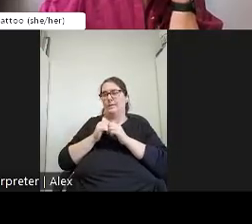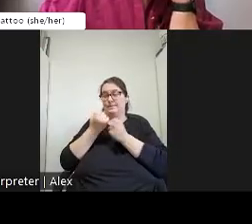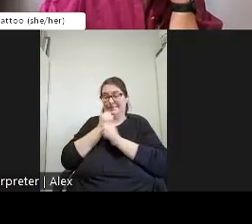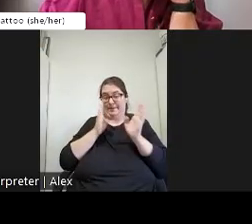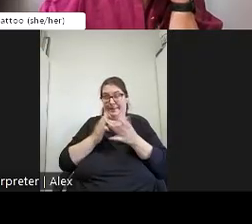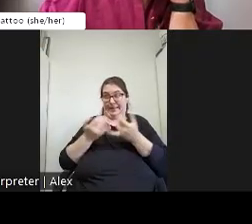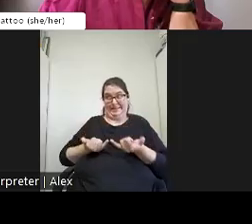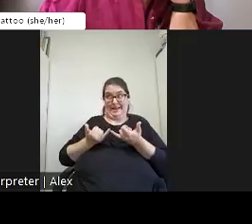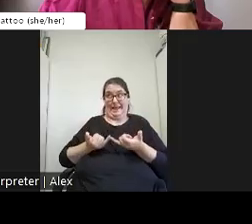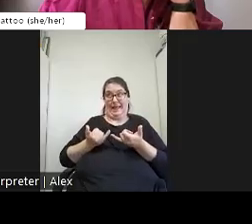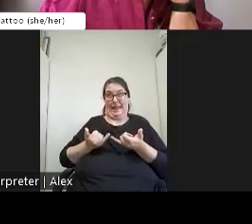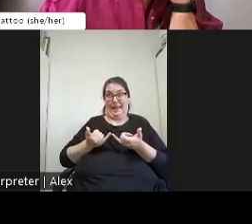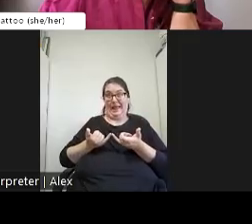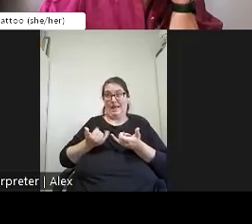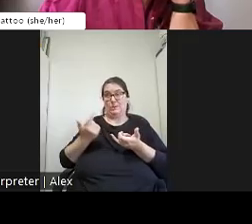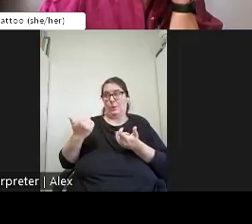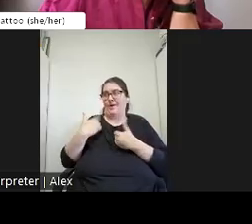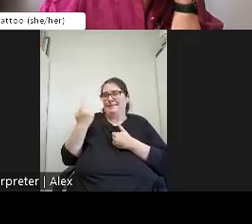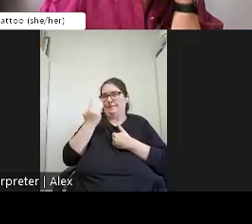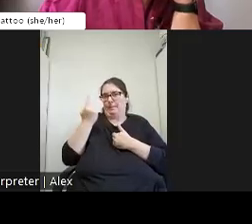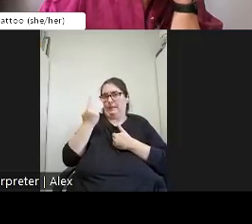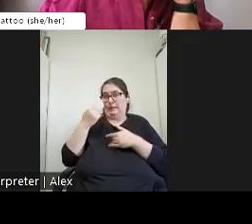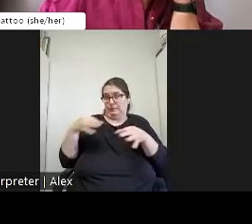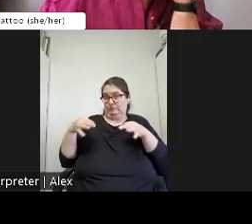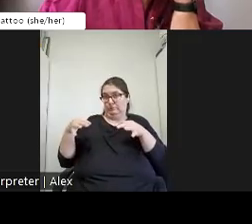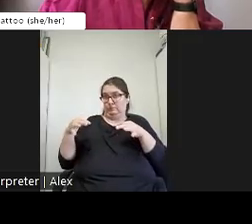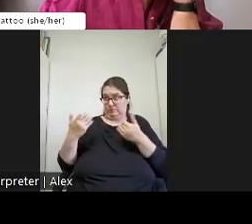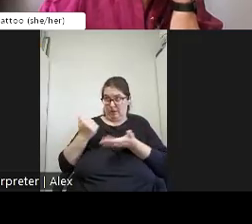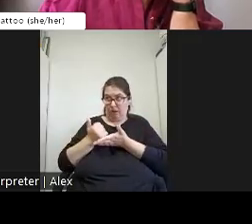some few safety tips that may be helpful